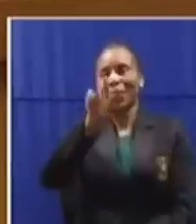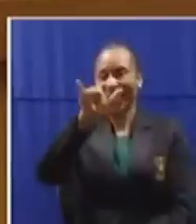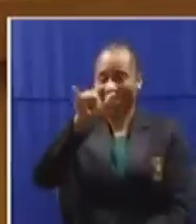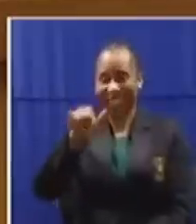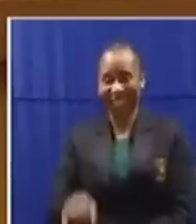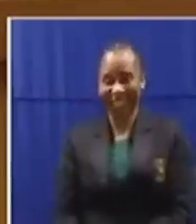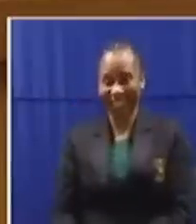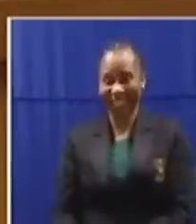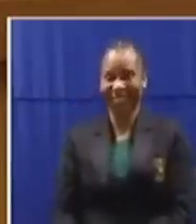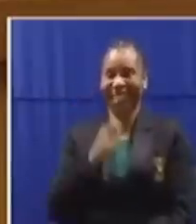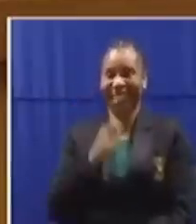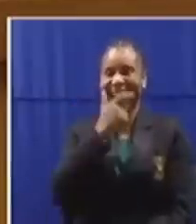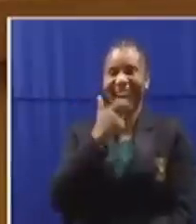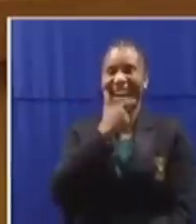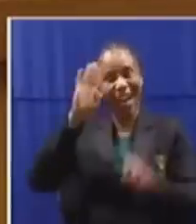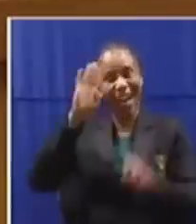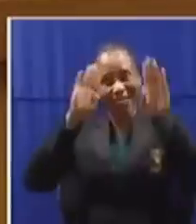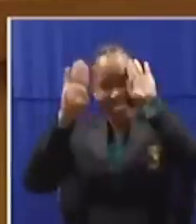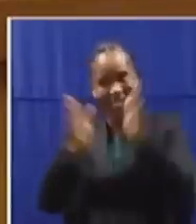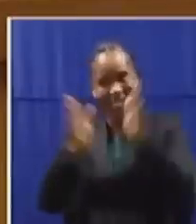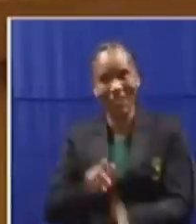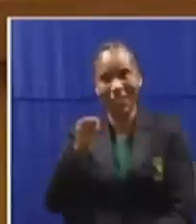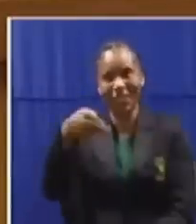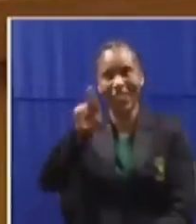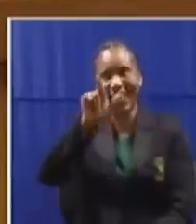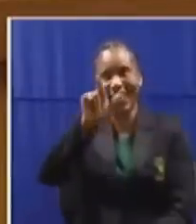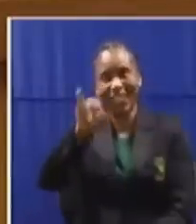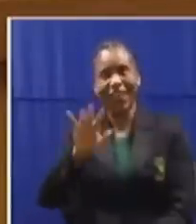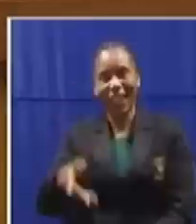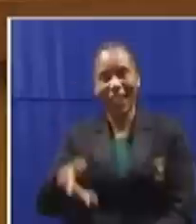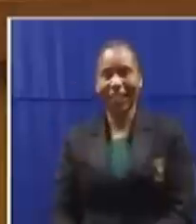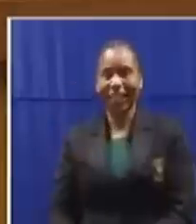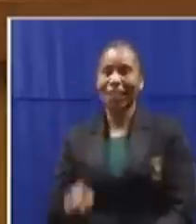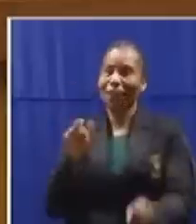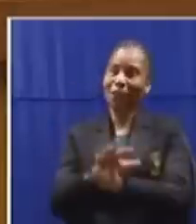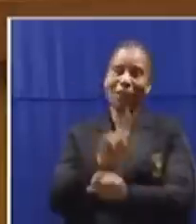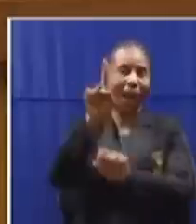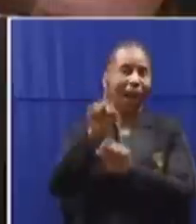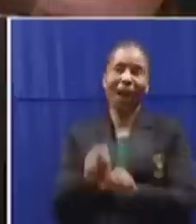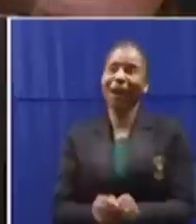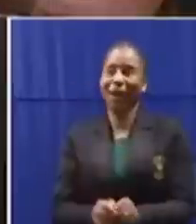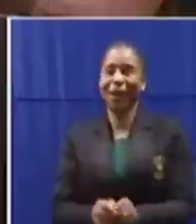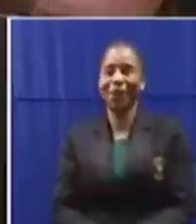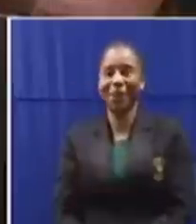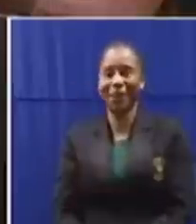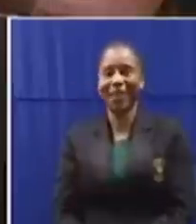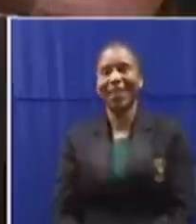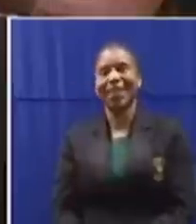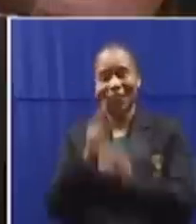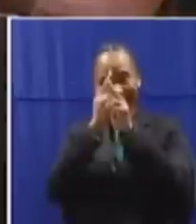Ntosi. I'm just greeting to you. No, Honorable Ntosi, that is completely hey, out of order. Thuli. Honorable